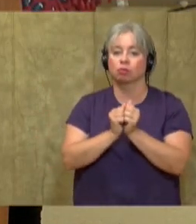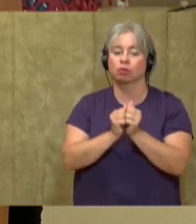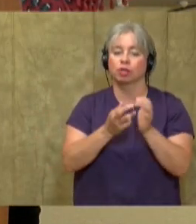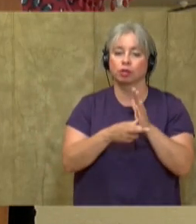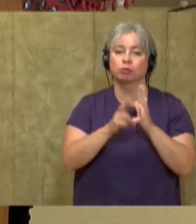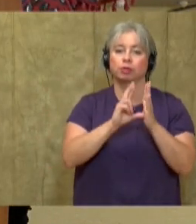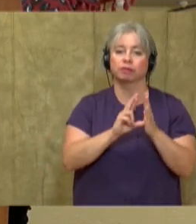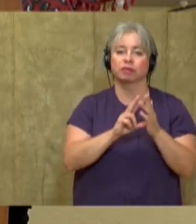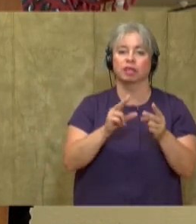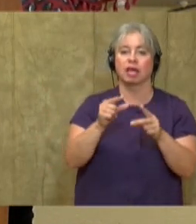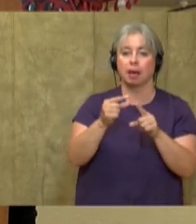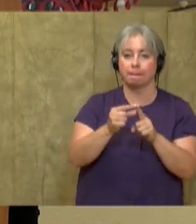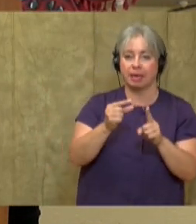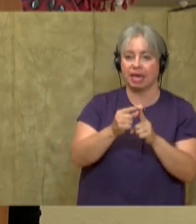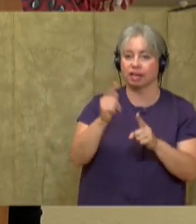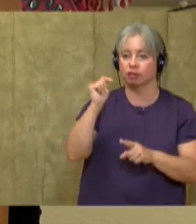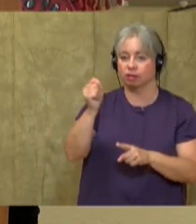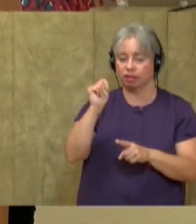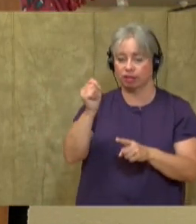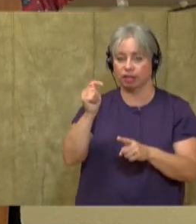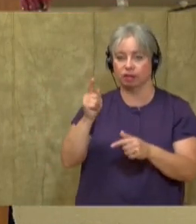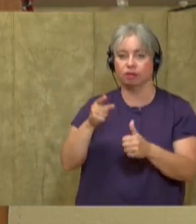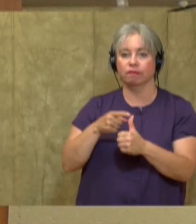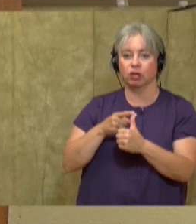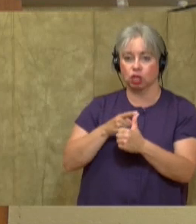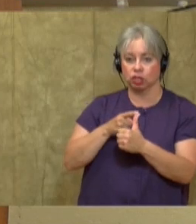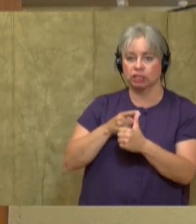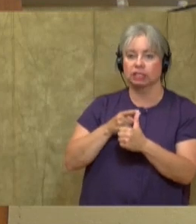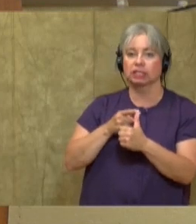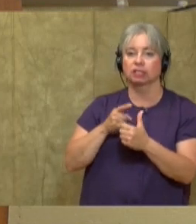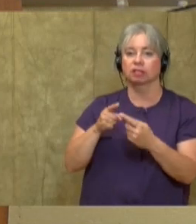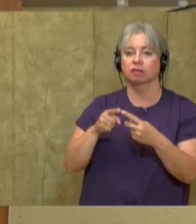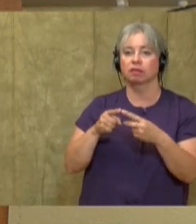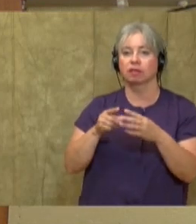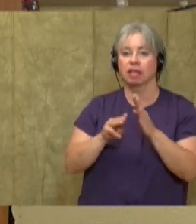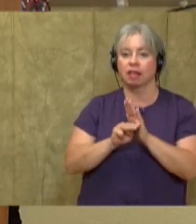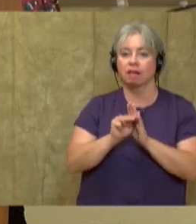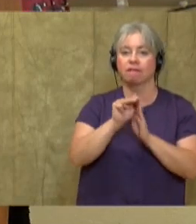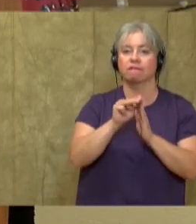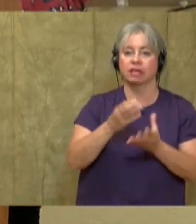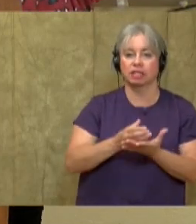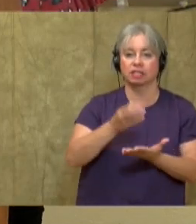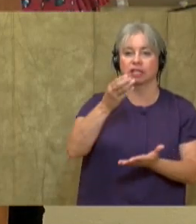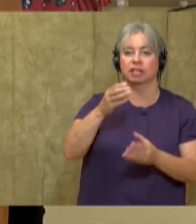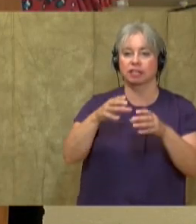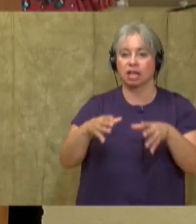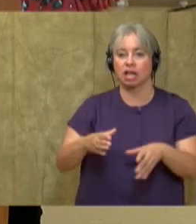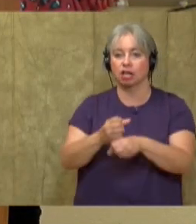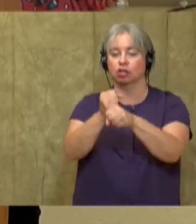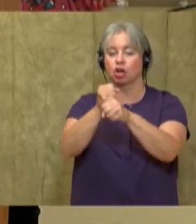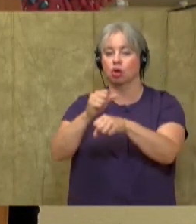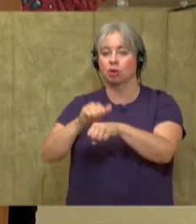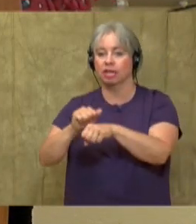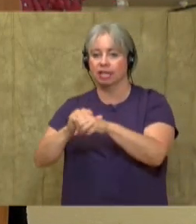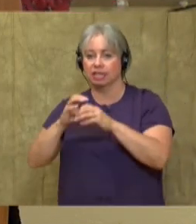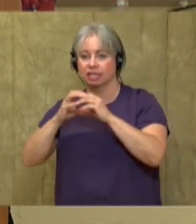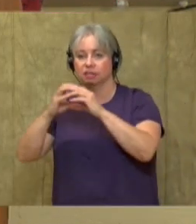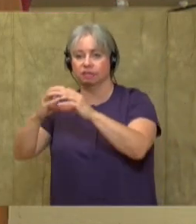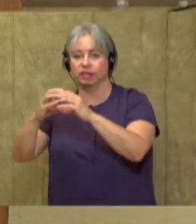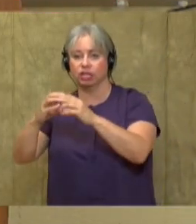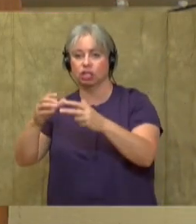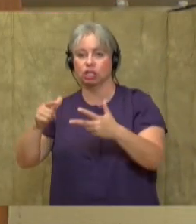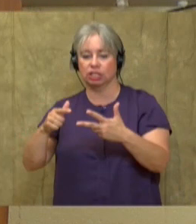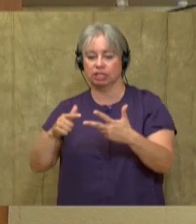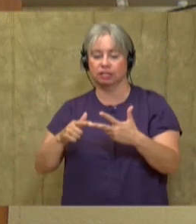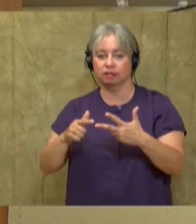concepts. Pythagorean theorem, which we did first, volume of a cylinder, cone, and sphere, which we did these last couple of weeks,